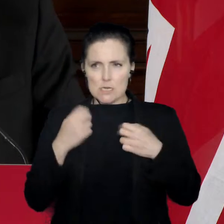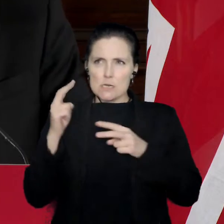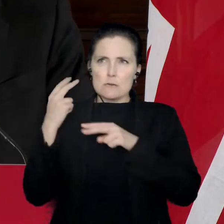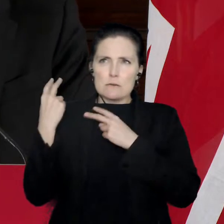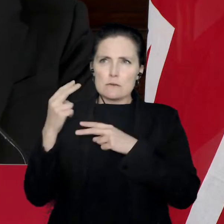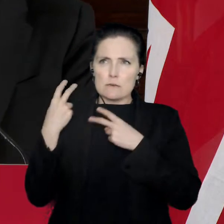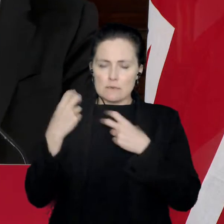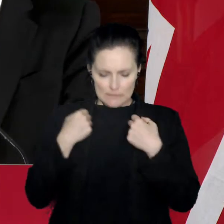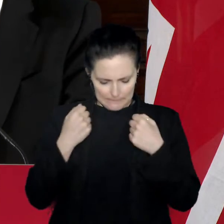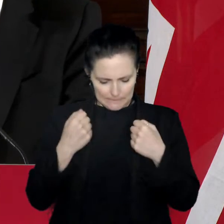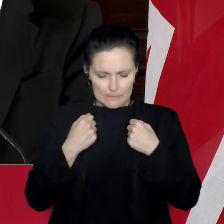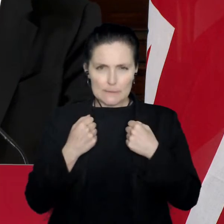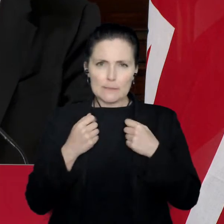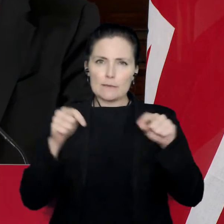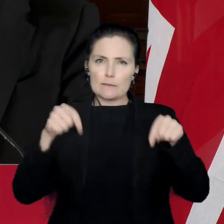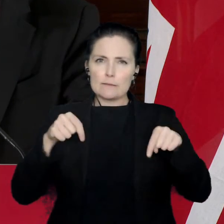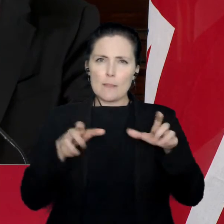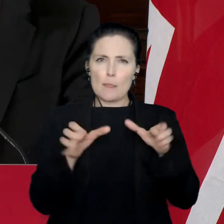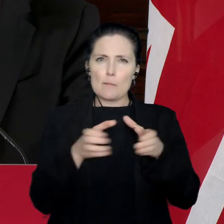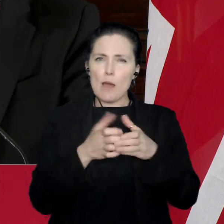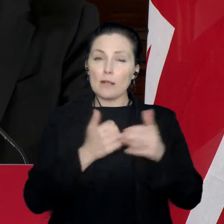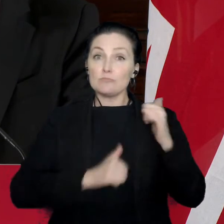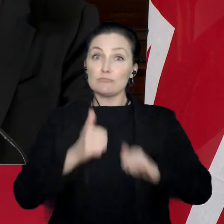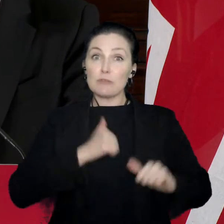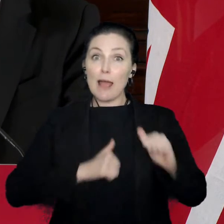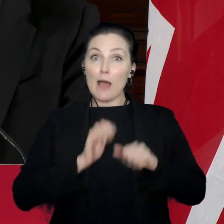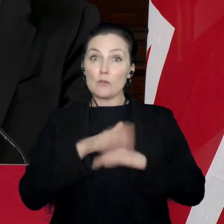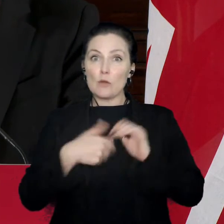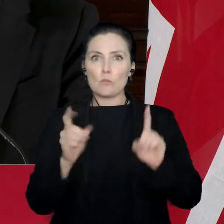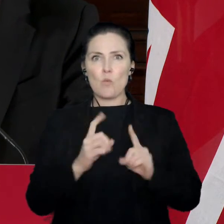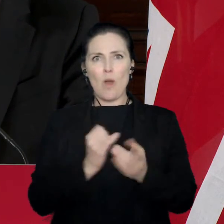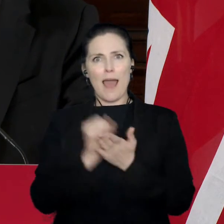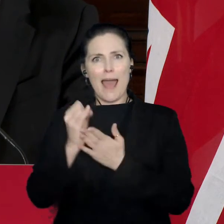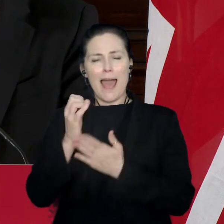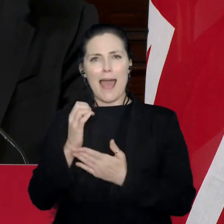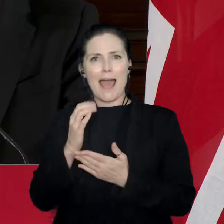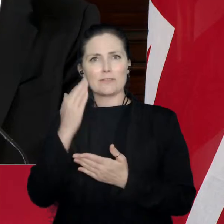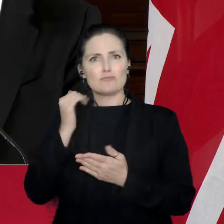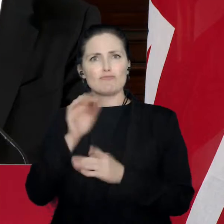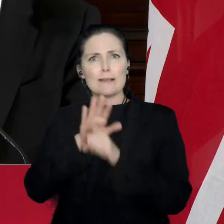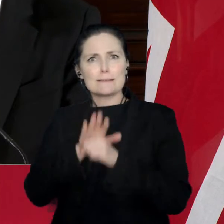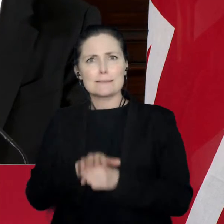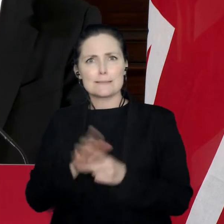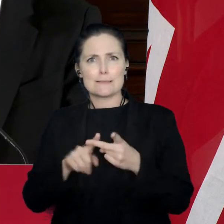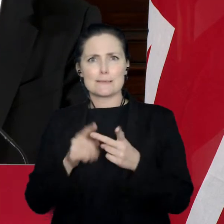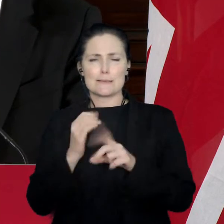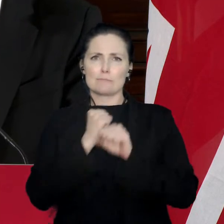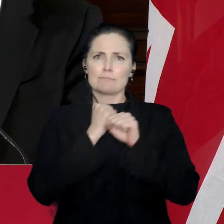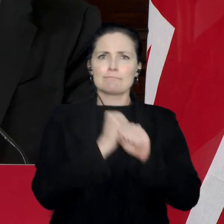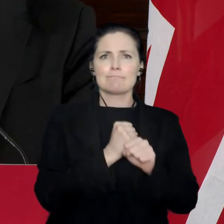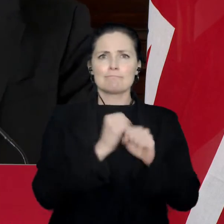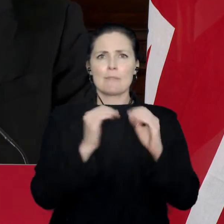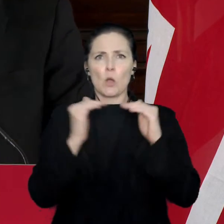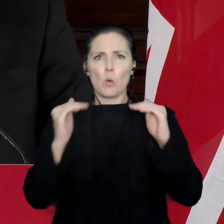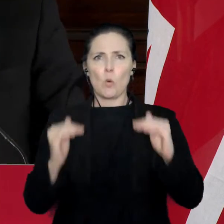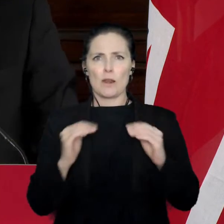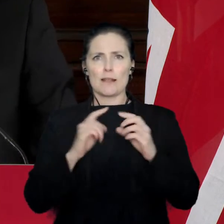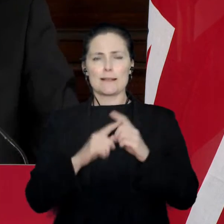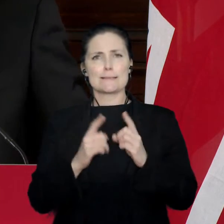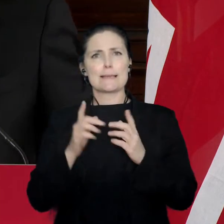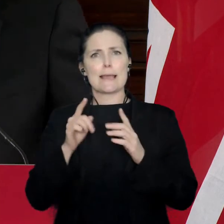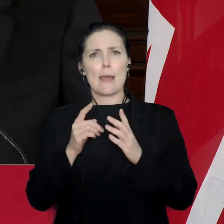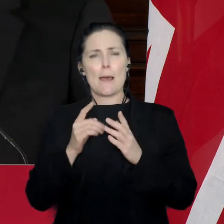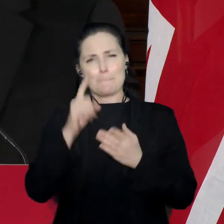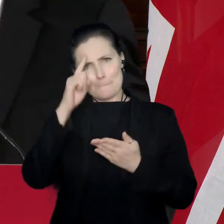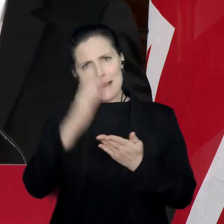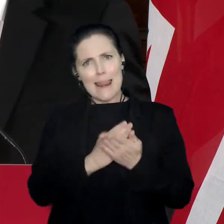always prided itself on anti-racism, on its commitment to equality, its belief in a better, fairer Britain,